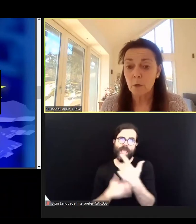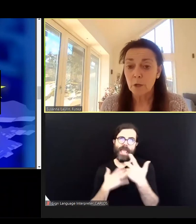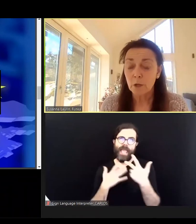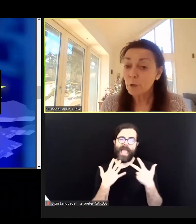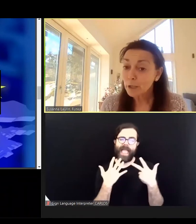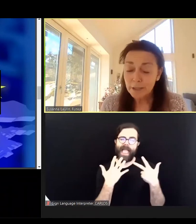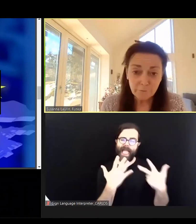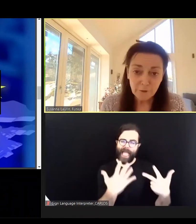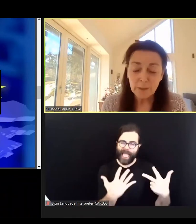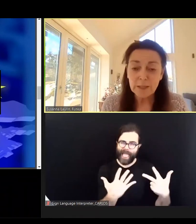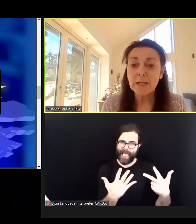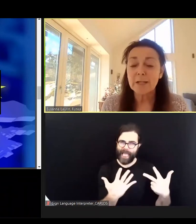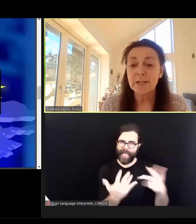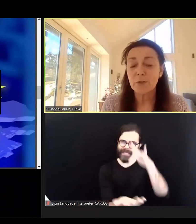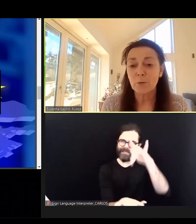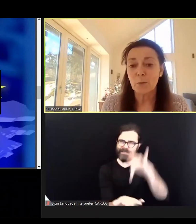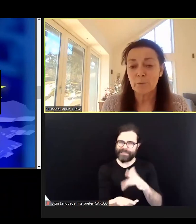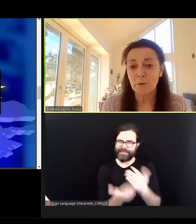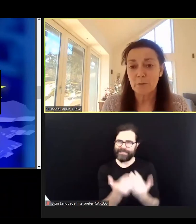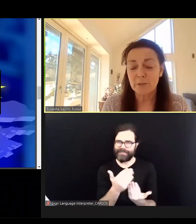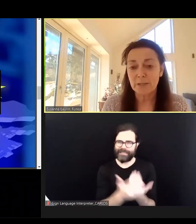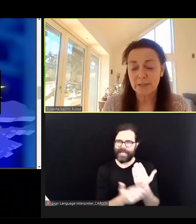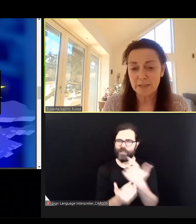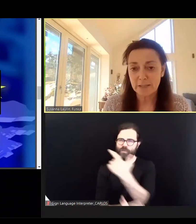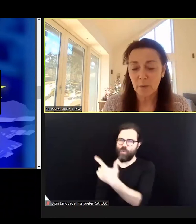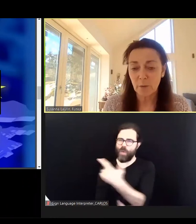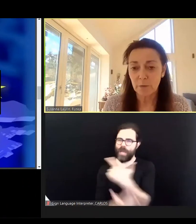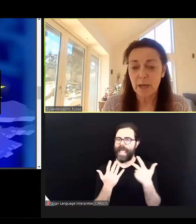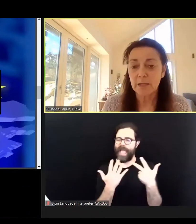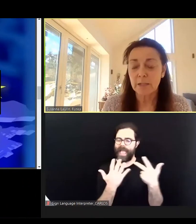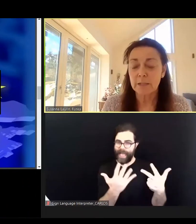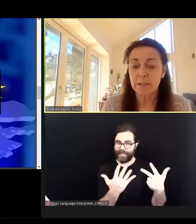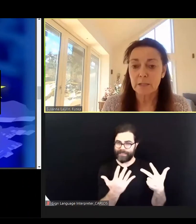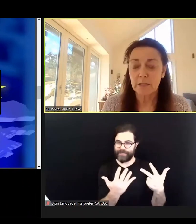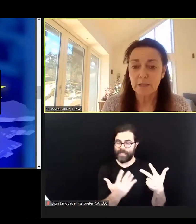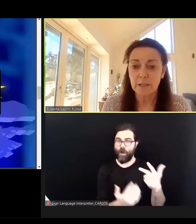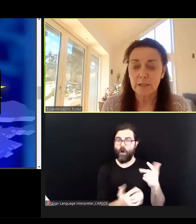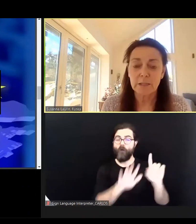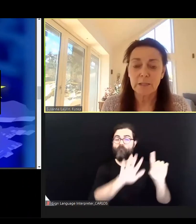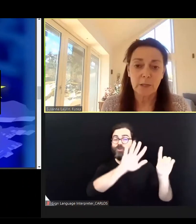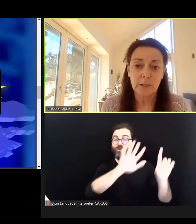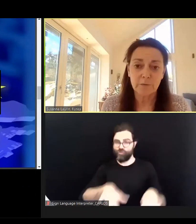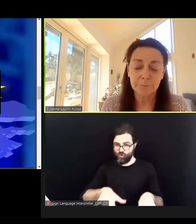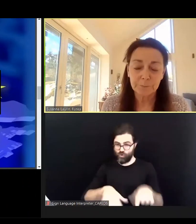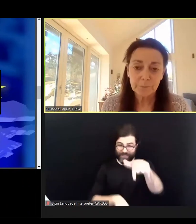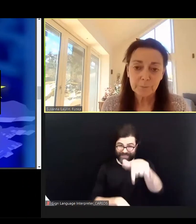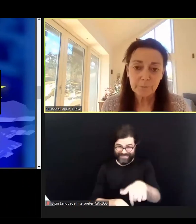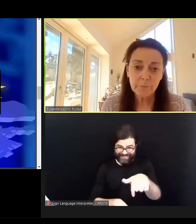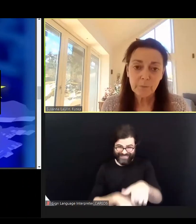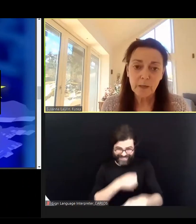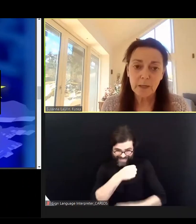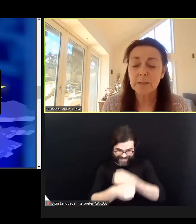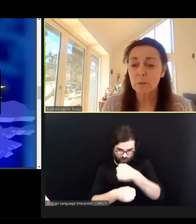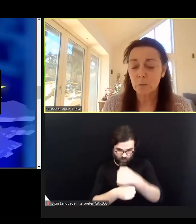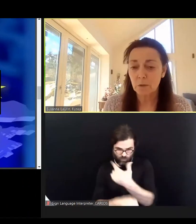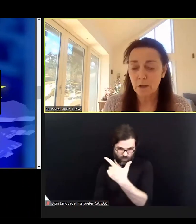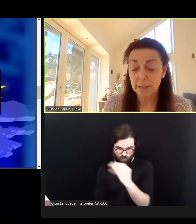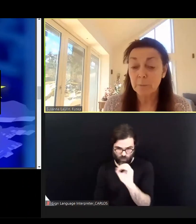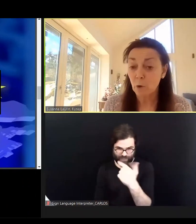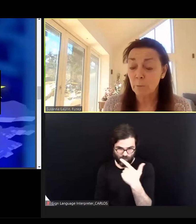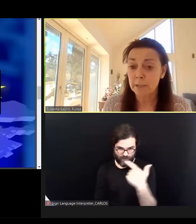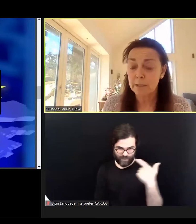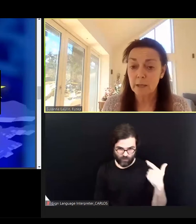services, and they cover the whole value chain from manufacturer to importer to sales and distribution and so